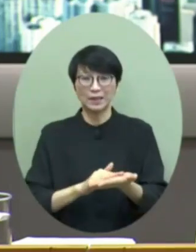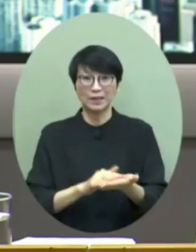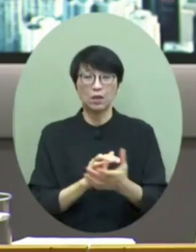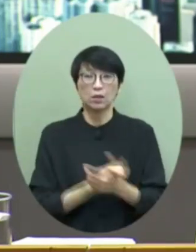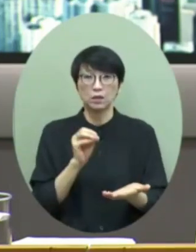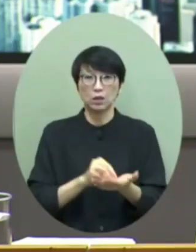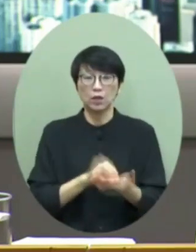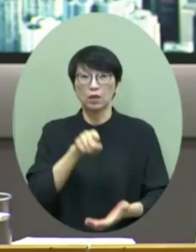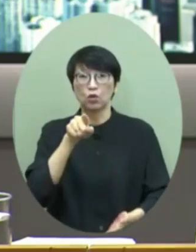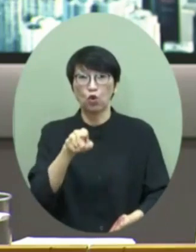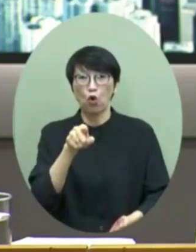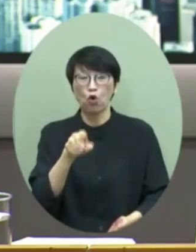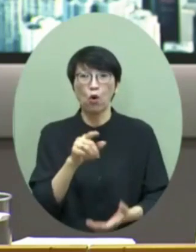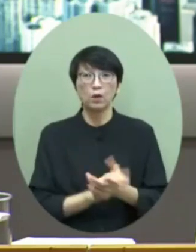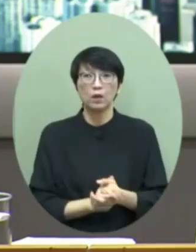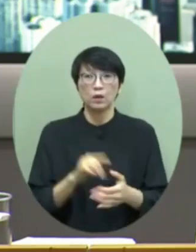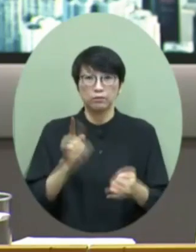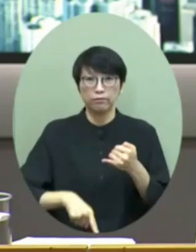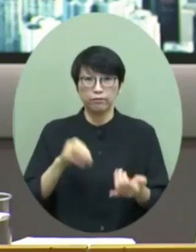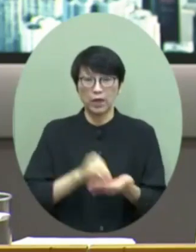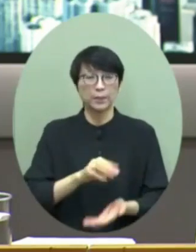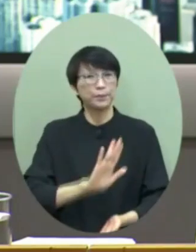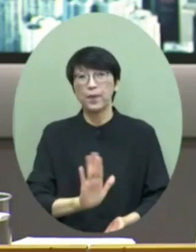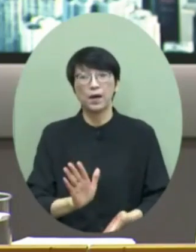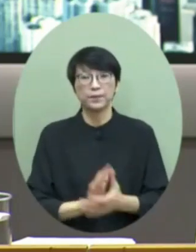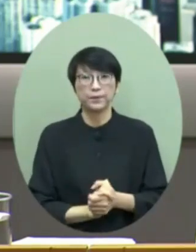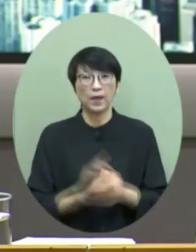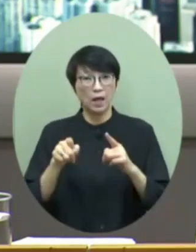into context before we can come to a conclusion.